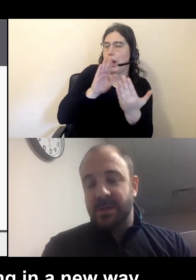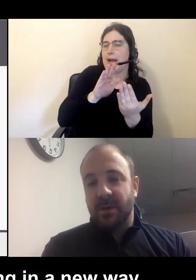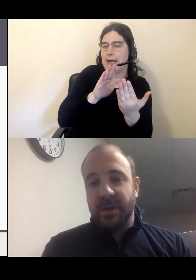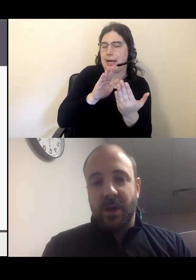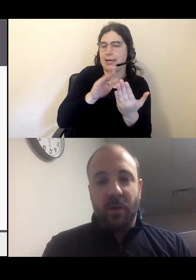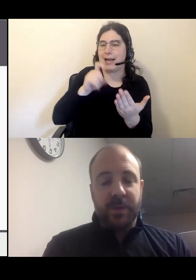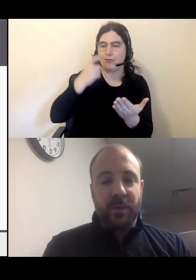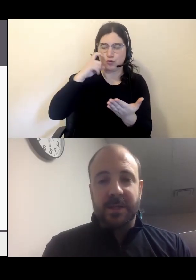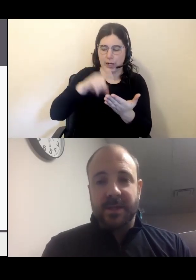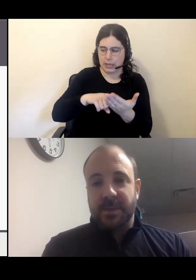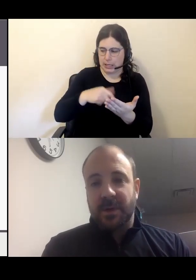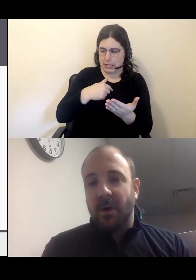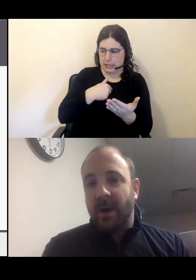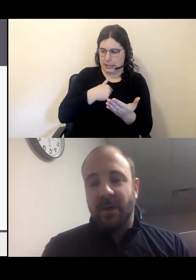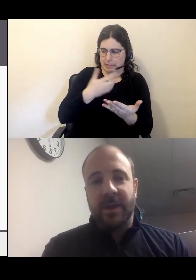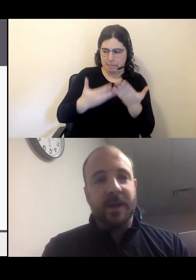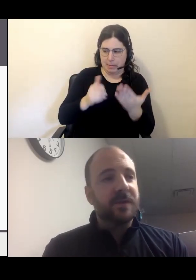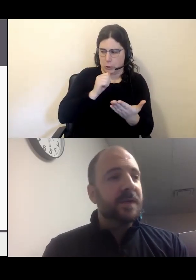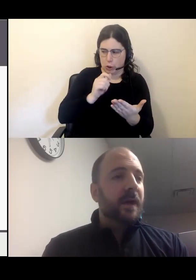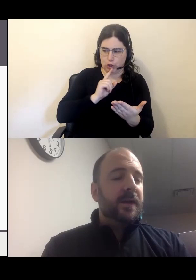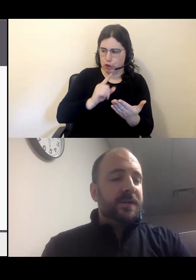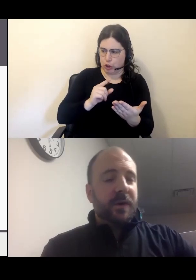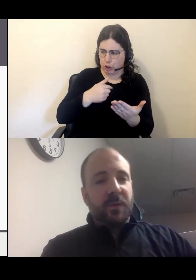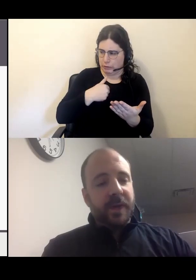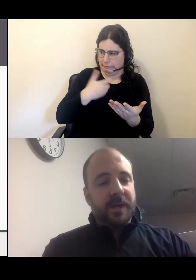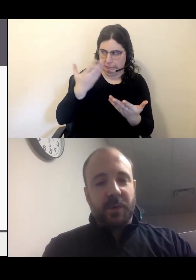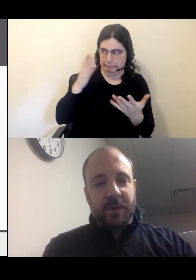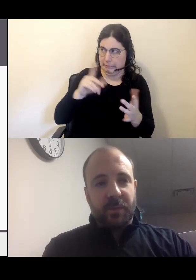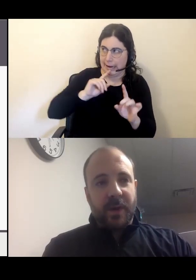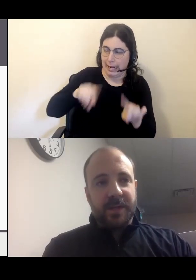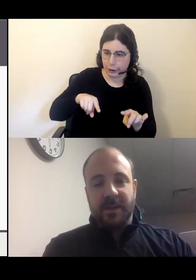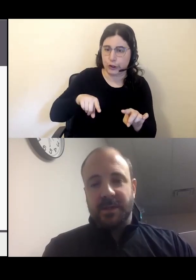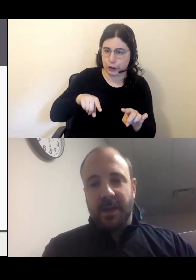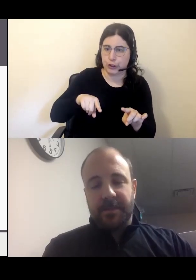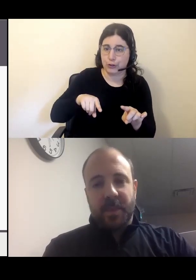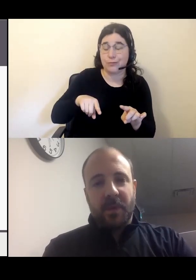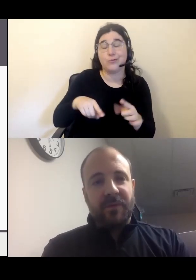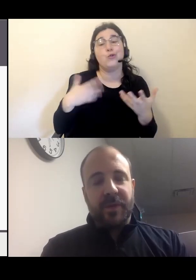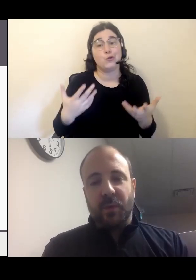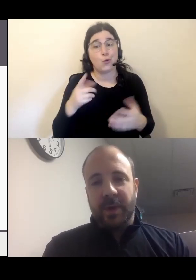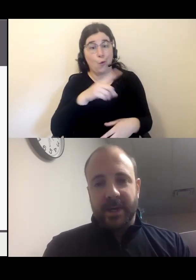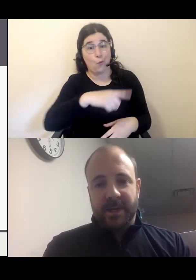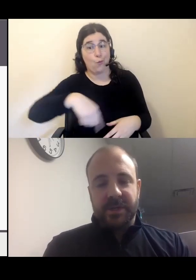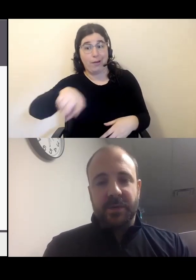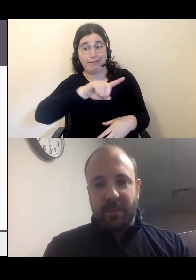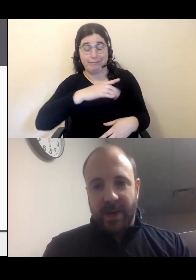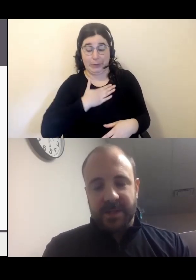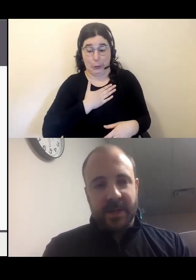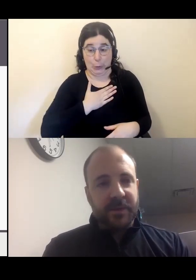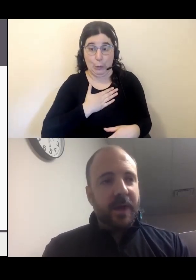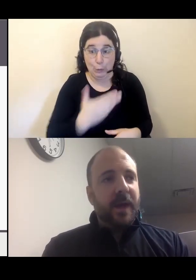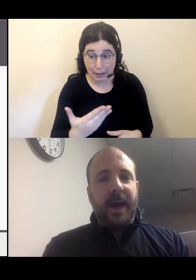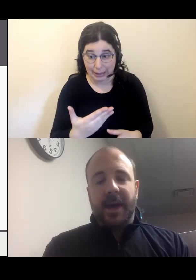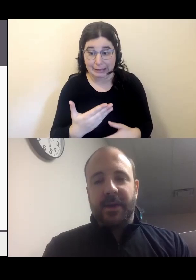don't necessarily know what the right steps are or have all the answers. So it really is worth praising the team for their willingness to